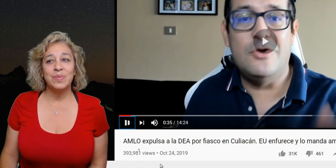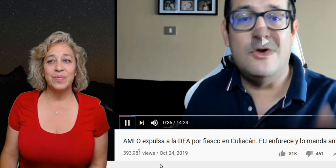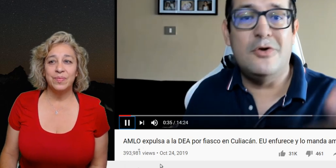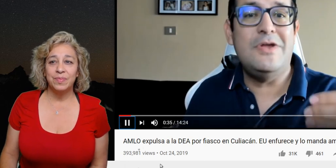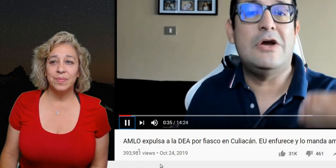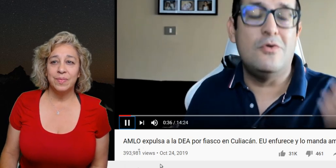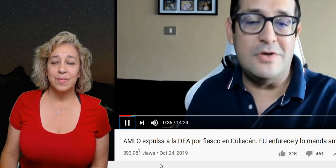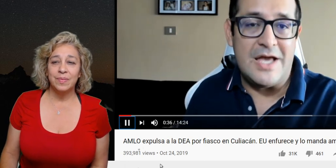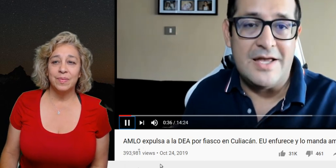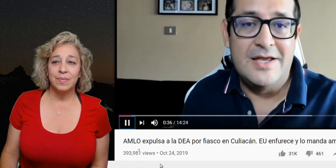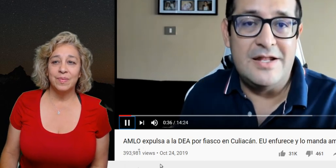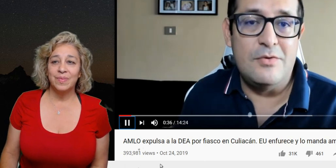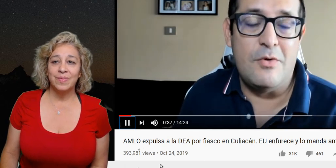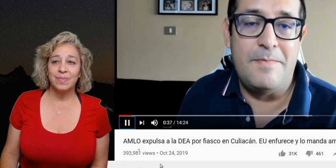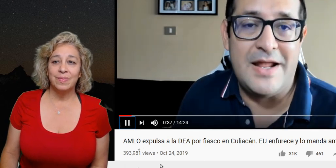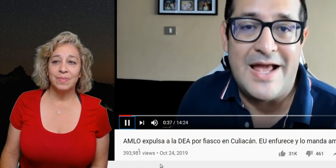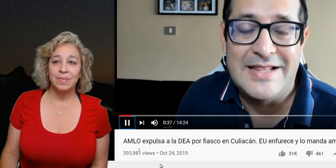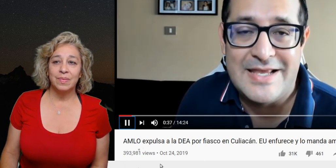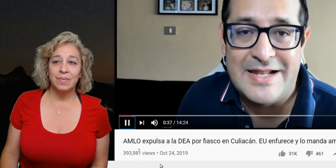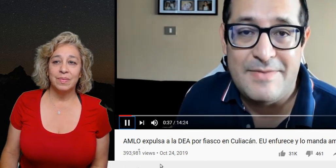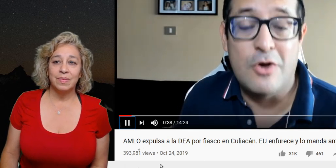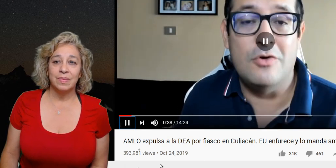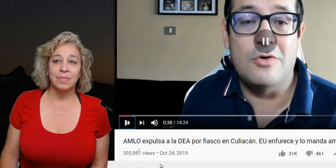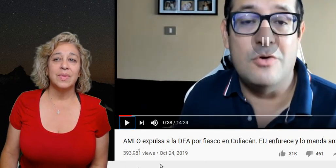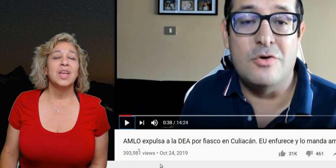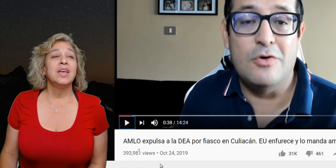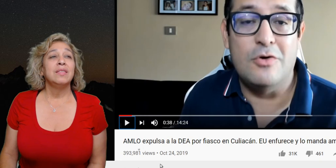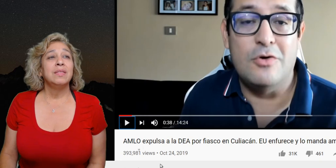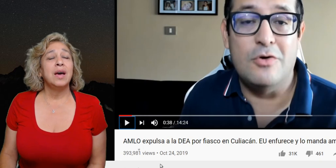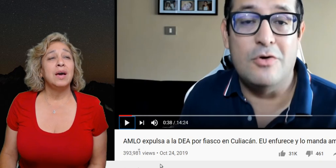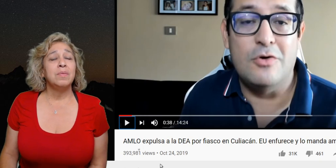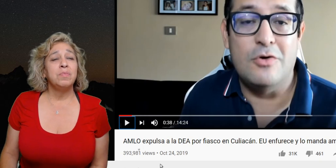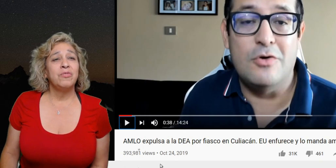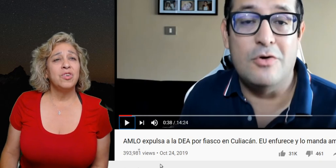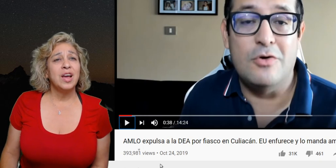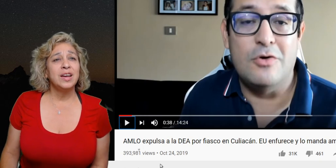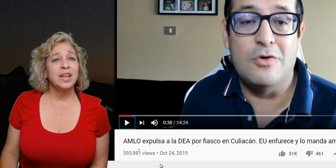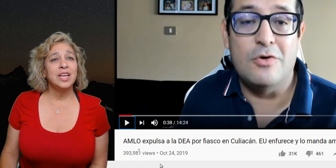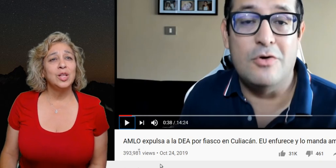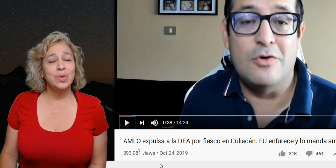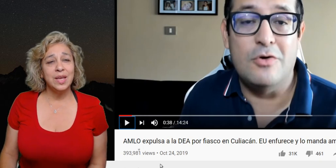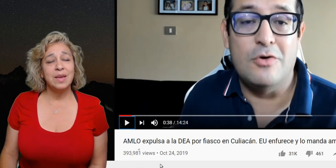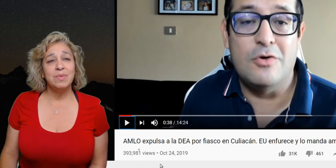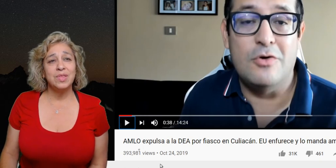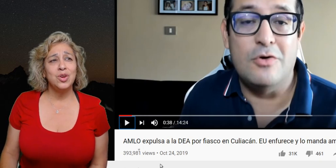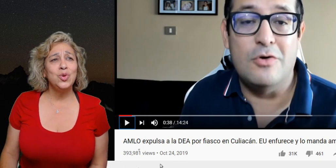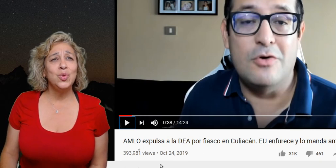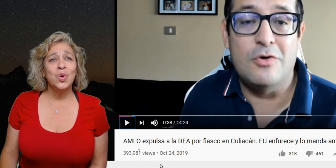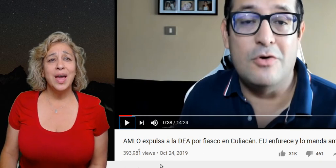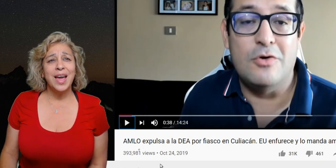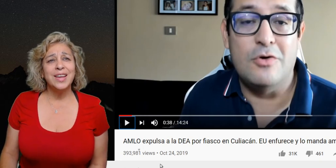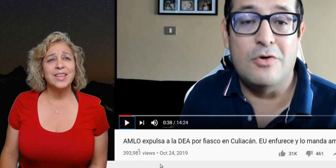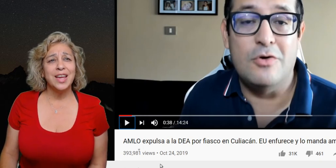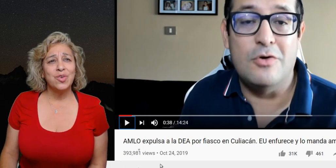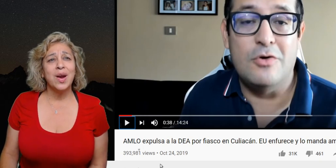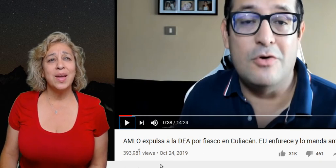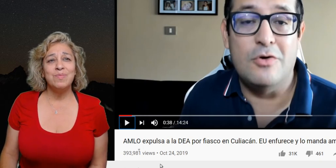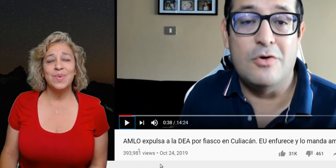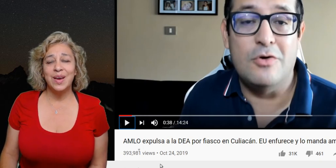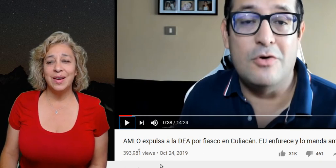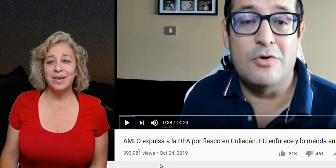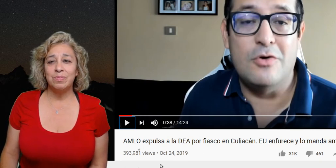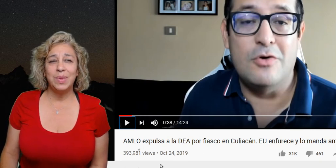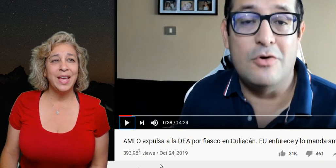Obrador que no lo incluya en el nuevo plan anticrimen contra for not including him in the new